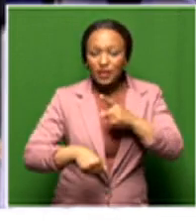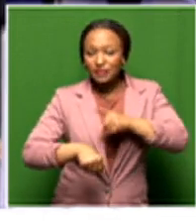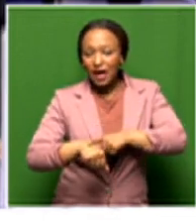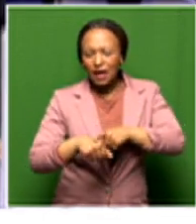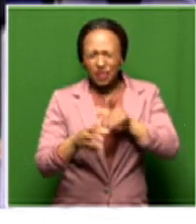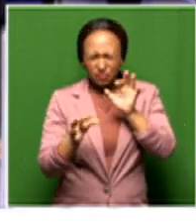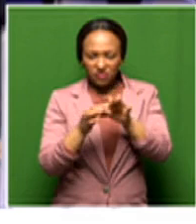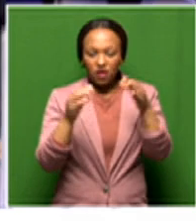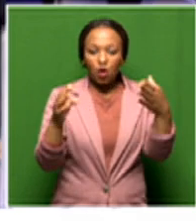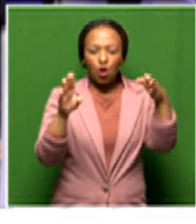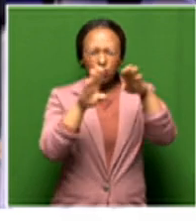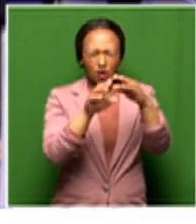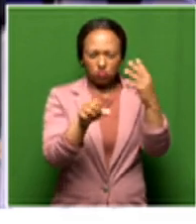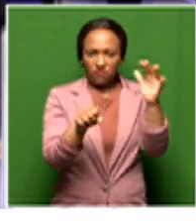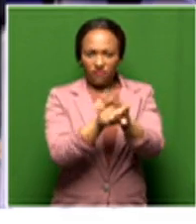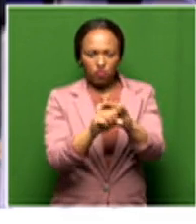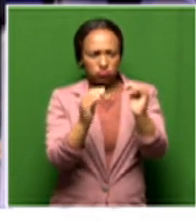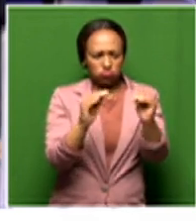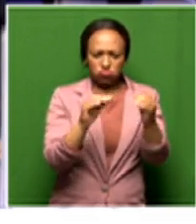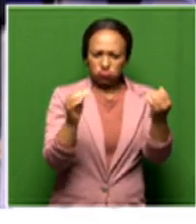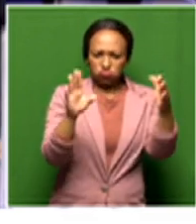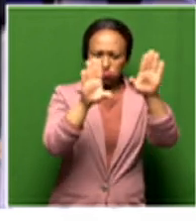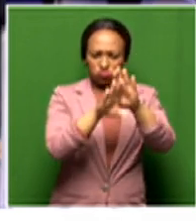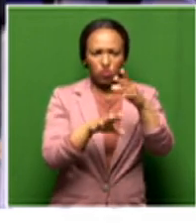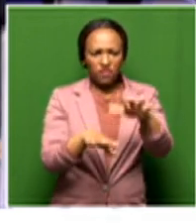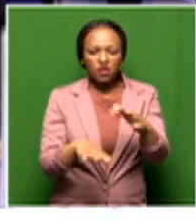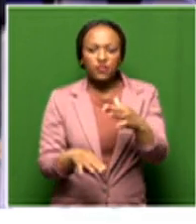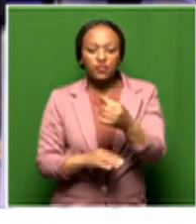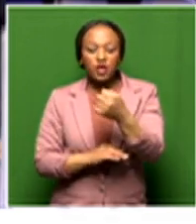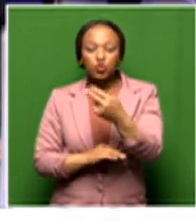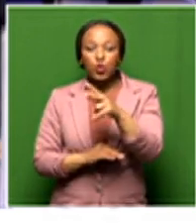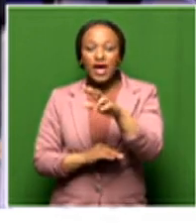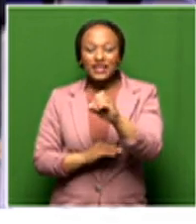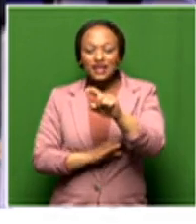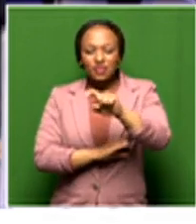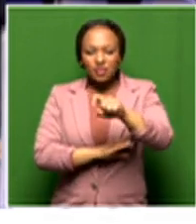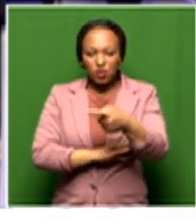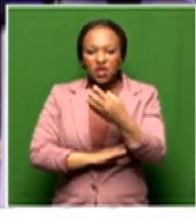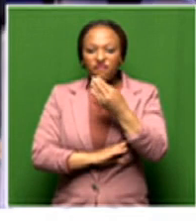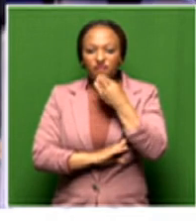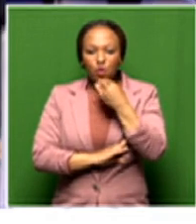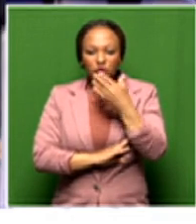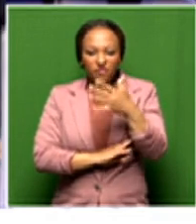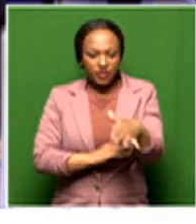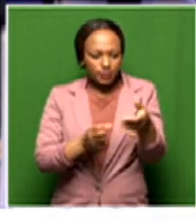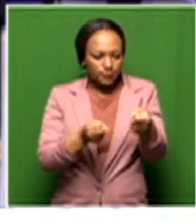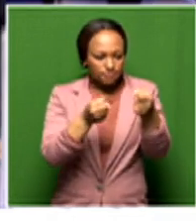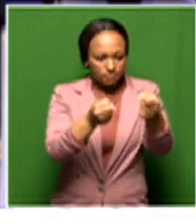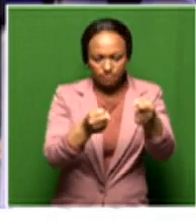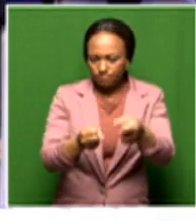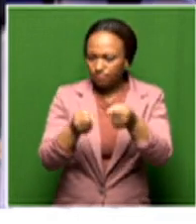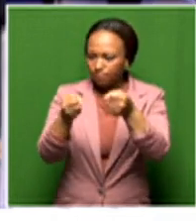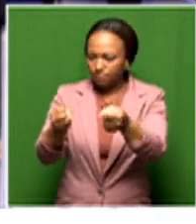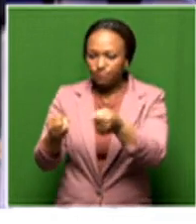of a lockdown. And we distributed about 280,000 food parcels